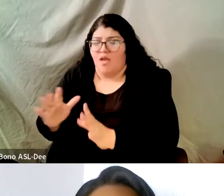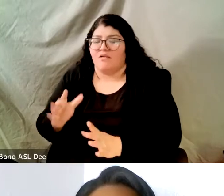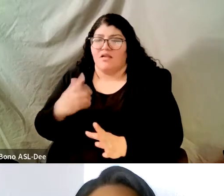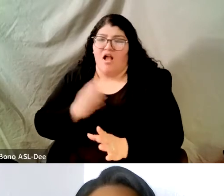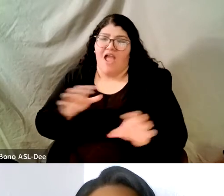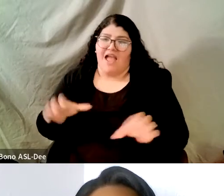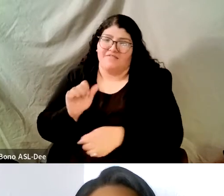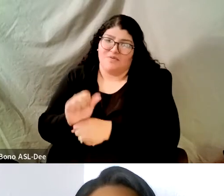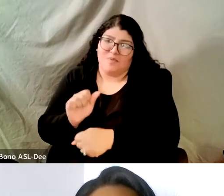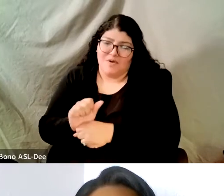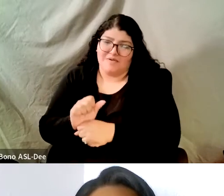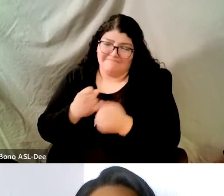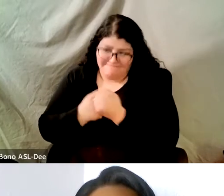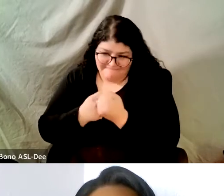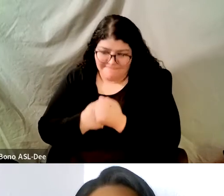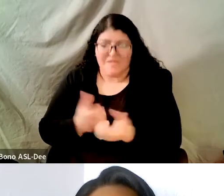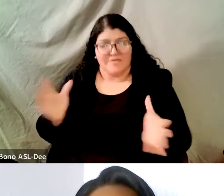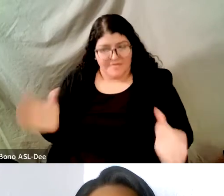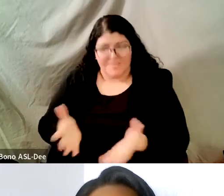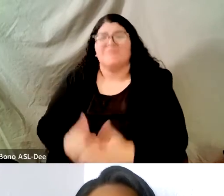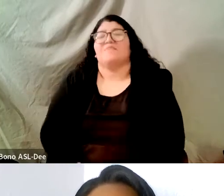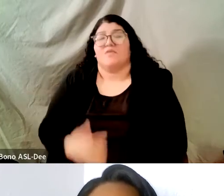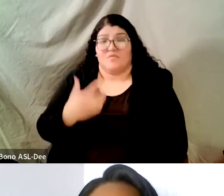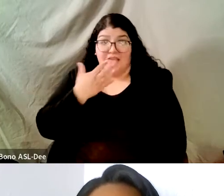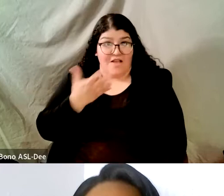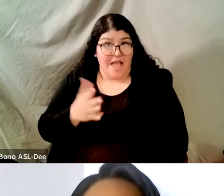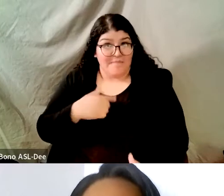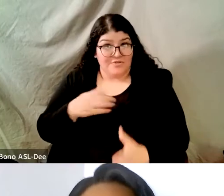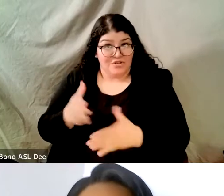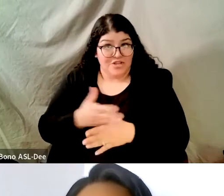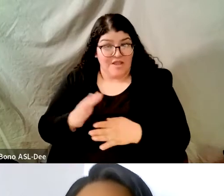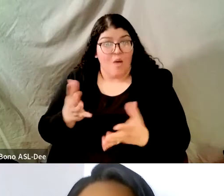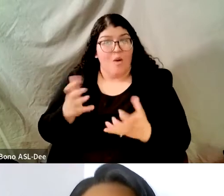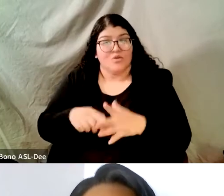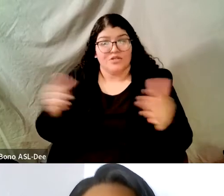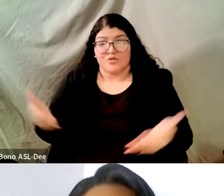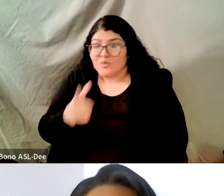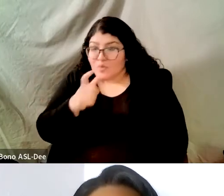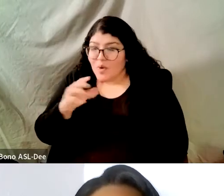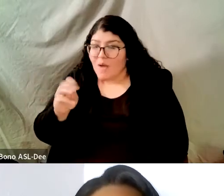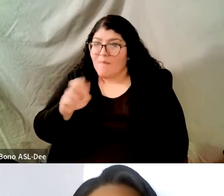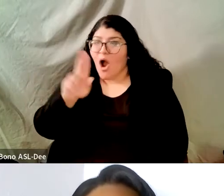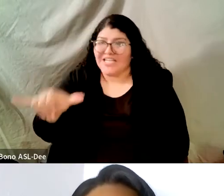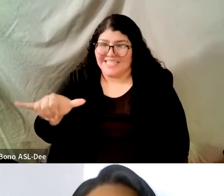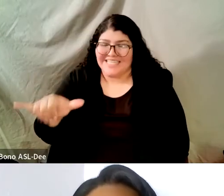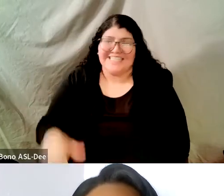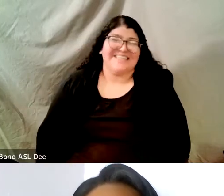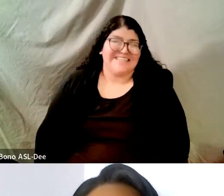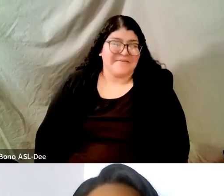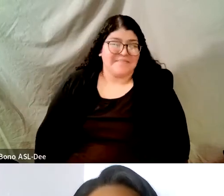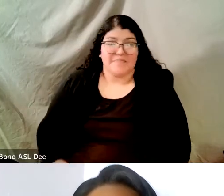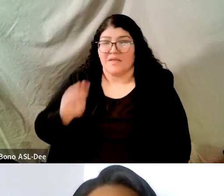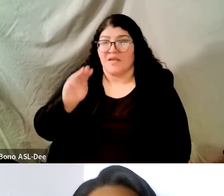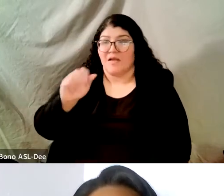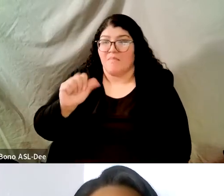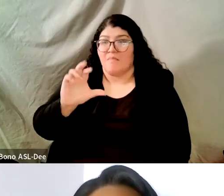telling you a little bit more about what we do. At this time, I'd like to introduce you to Marcy. Marcy